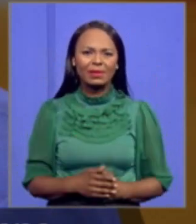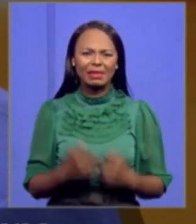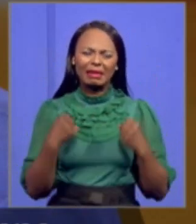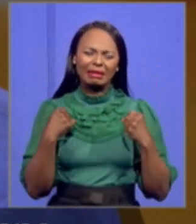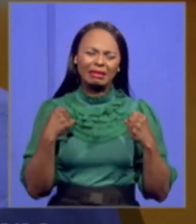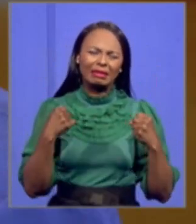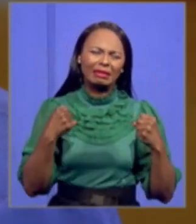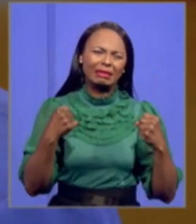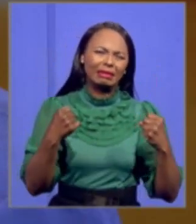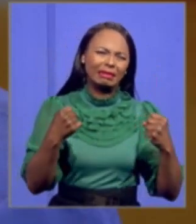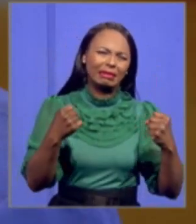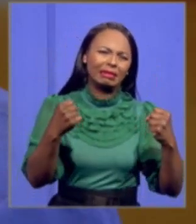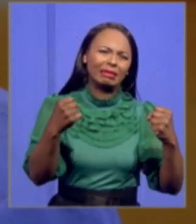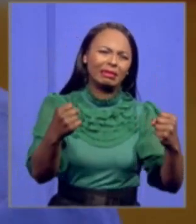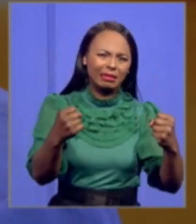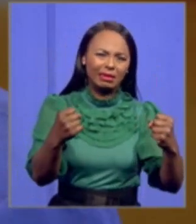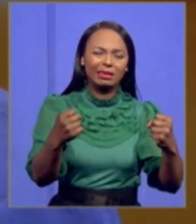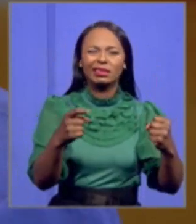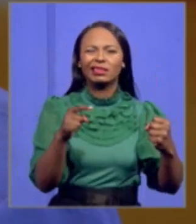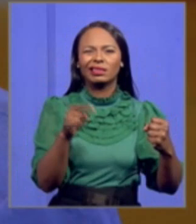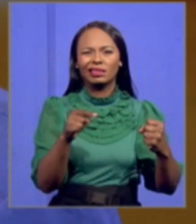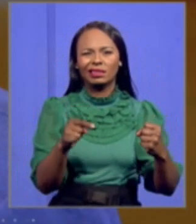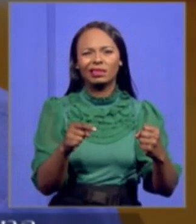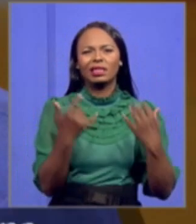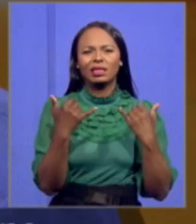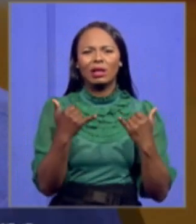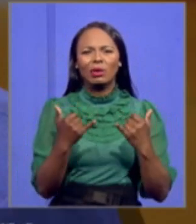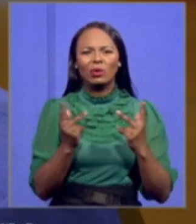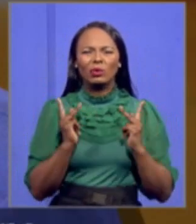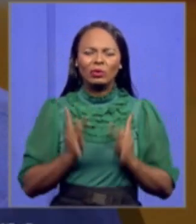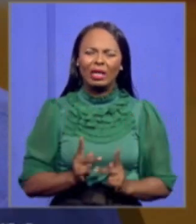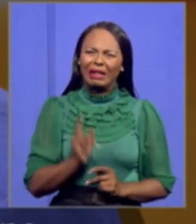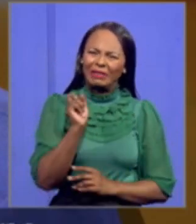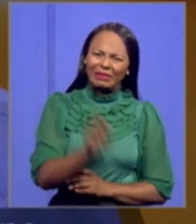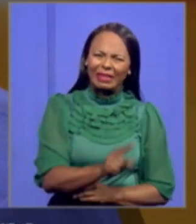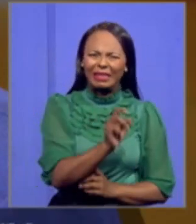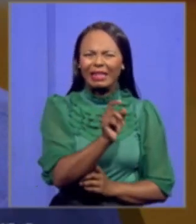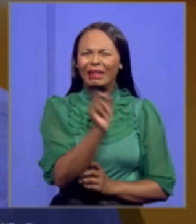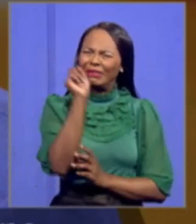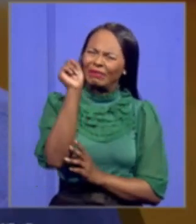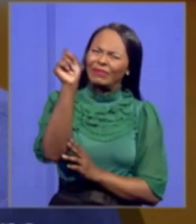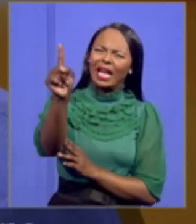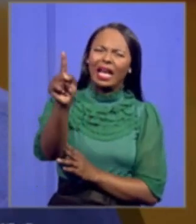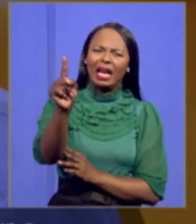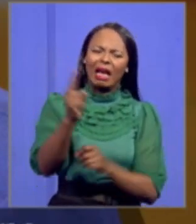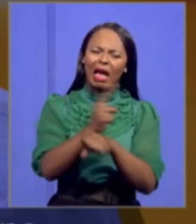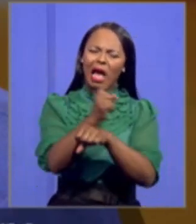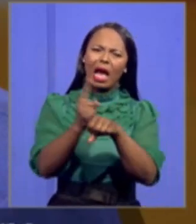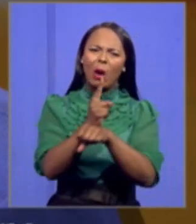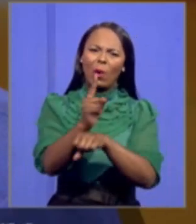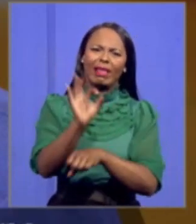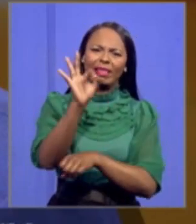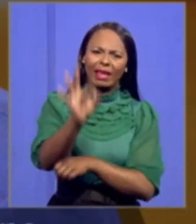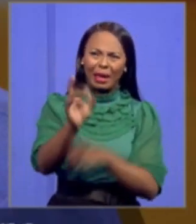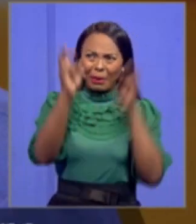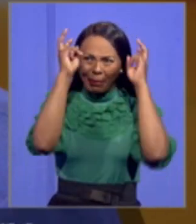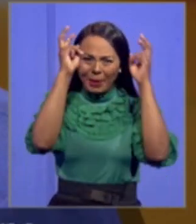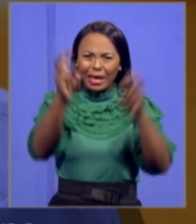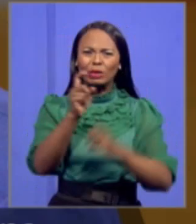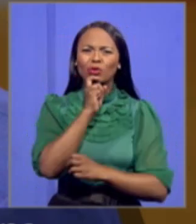in the country that you still have to travel 3 hours with bus before you are on your